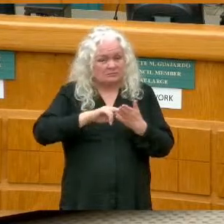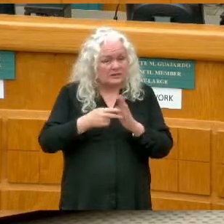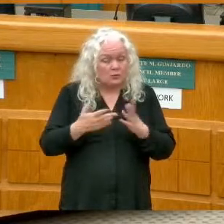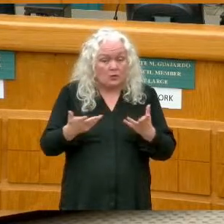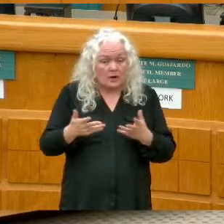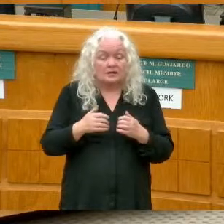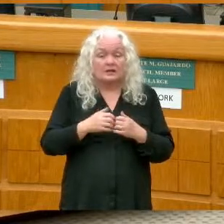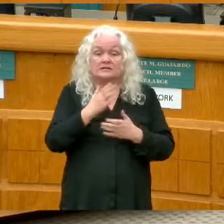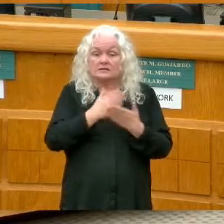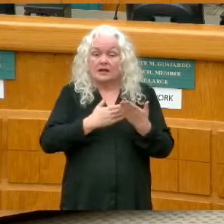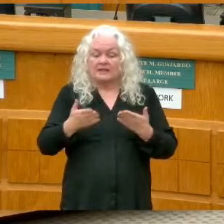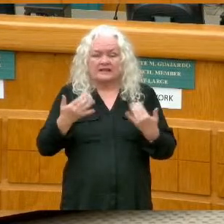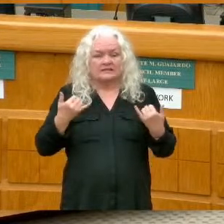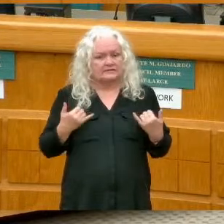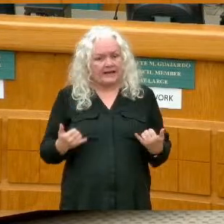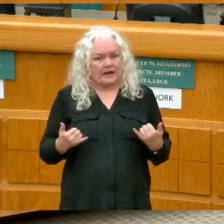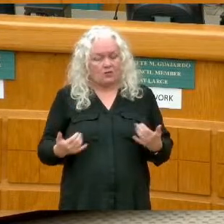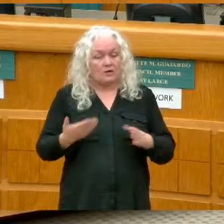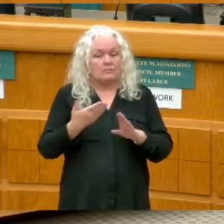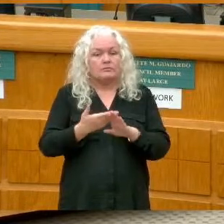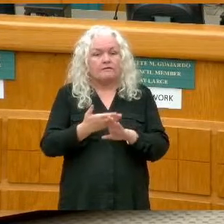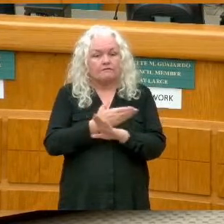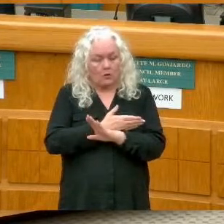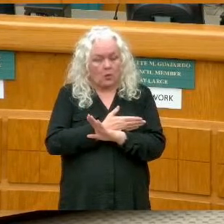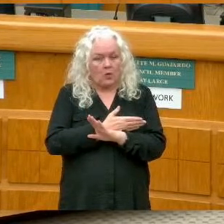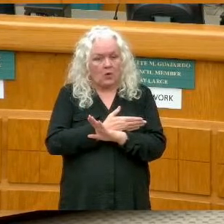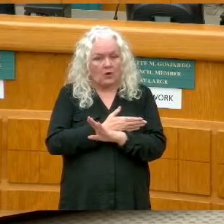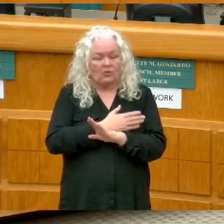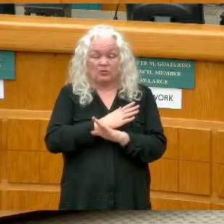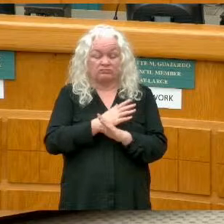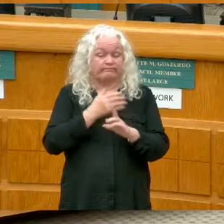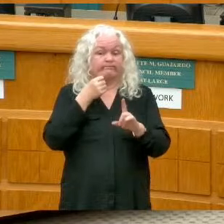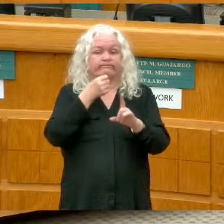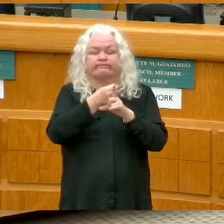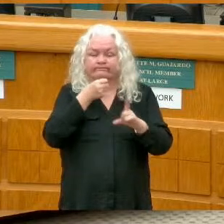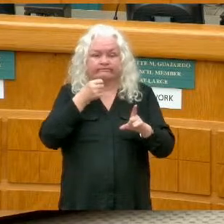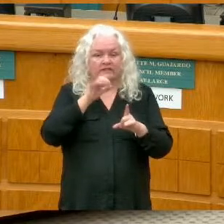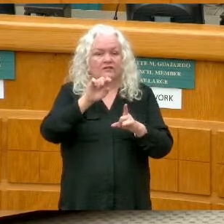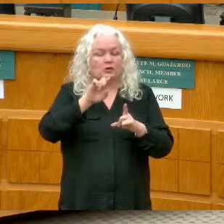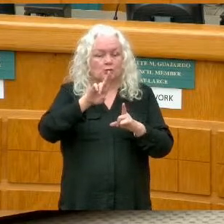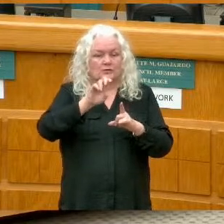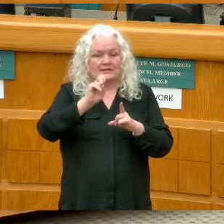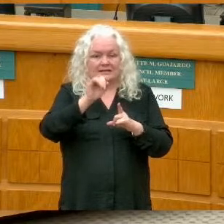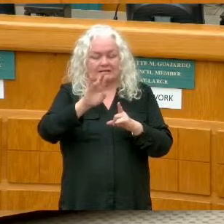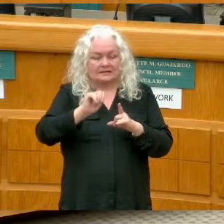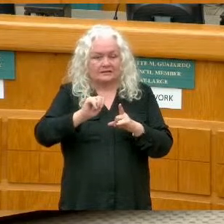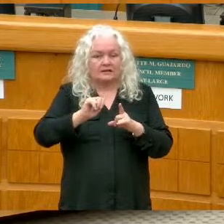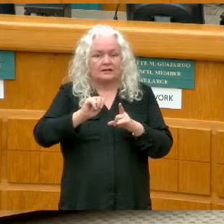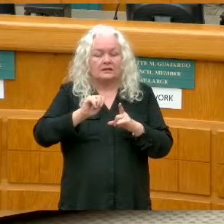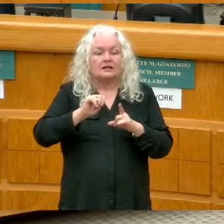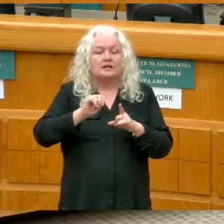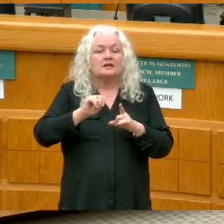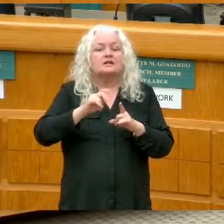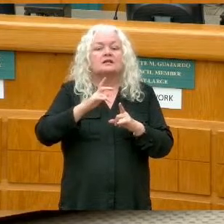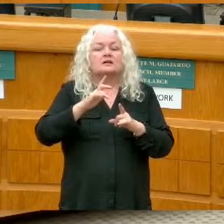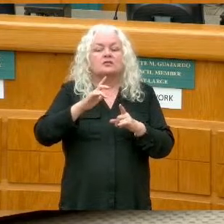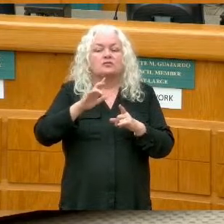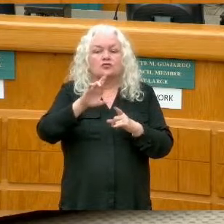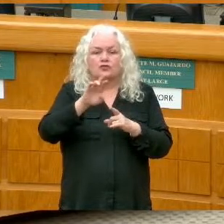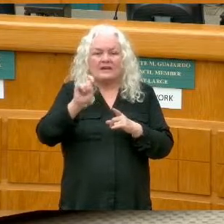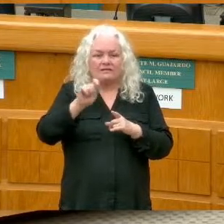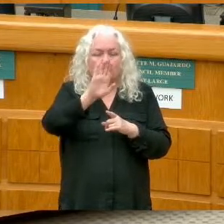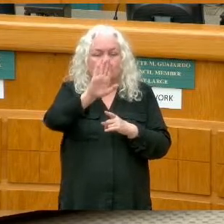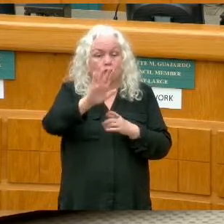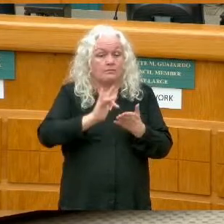to do certain things now before we're in the middle of flu season. Number 1, refill your daily medications